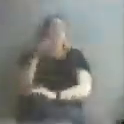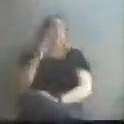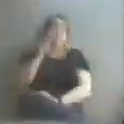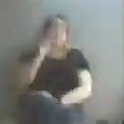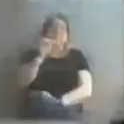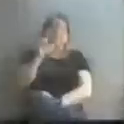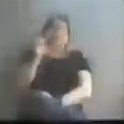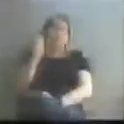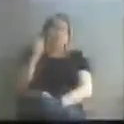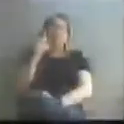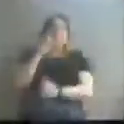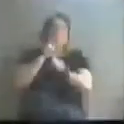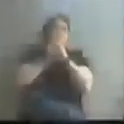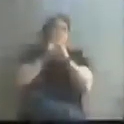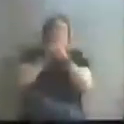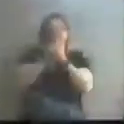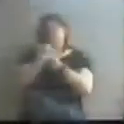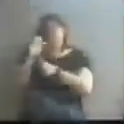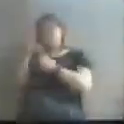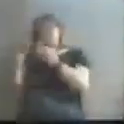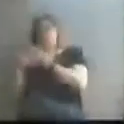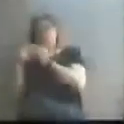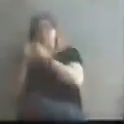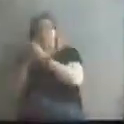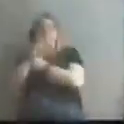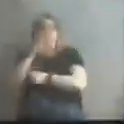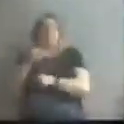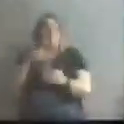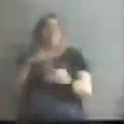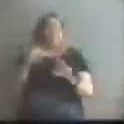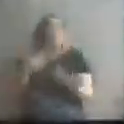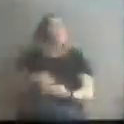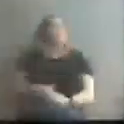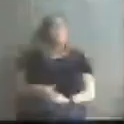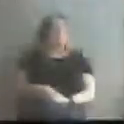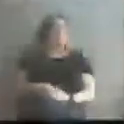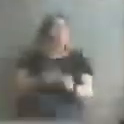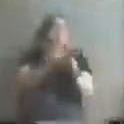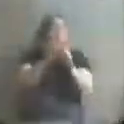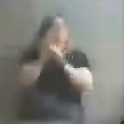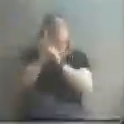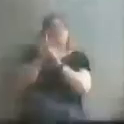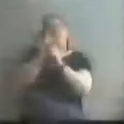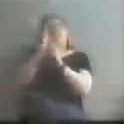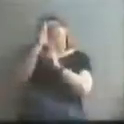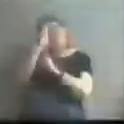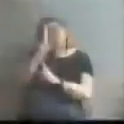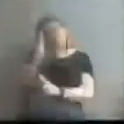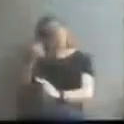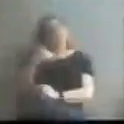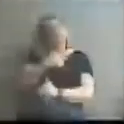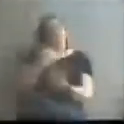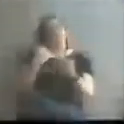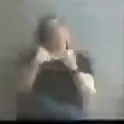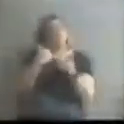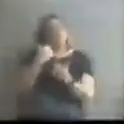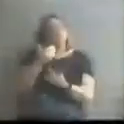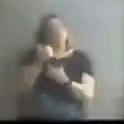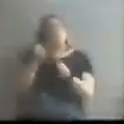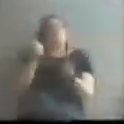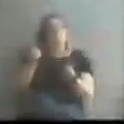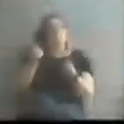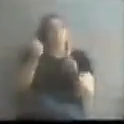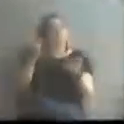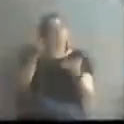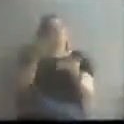for sponsoring and all the sponsors of this event. And we also want to recognize that we had many